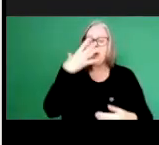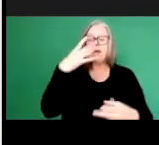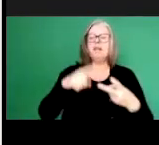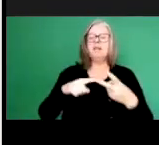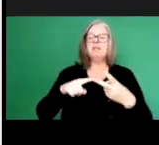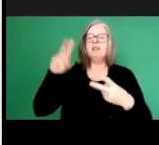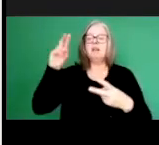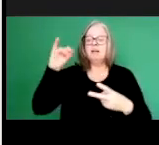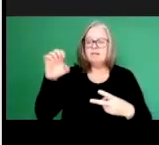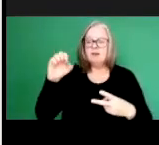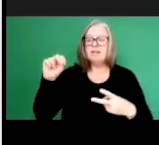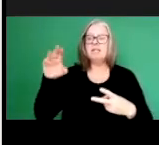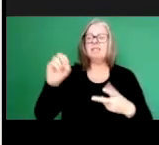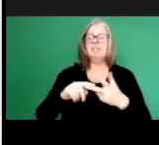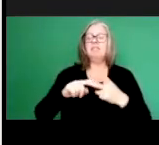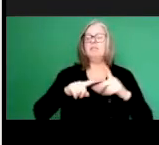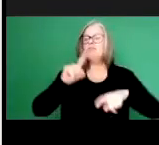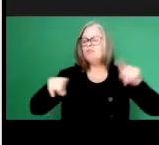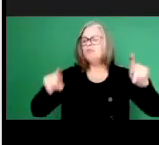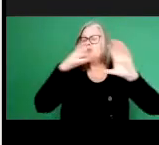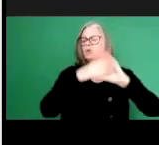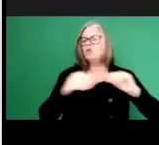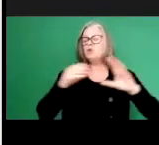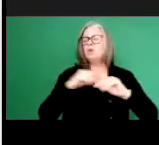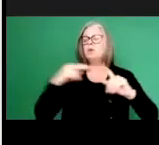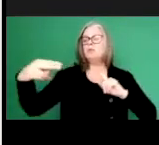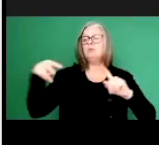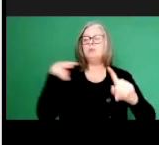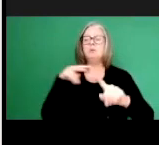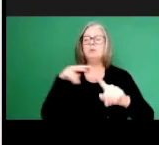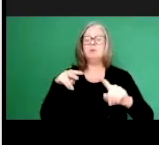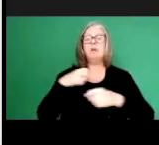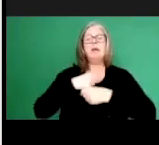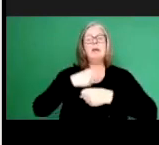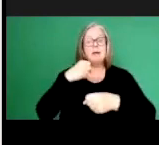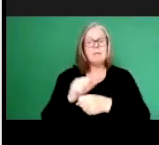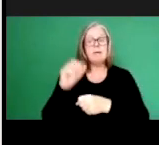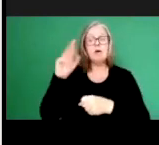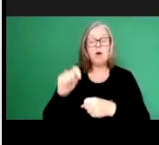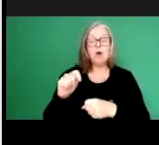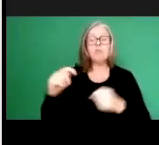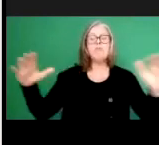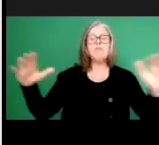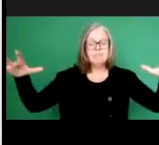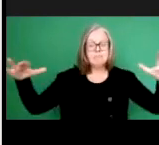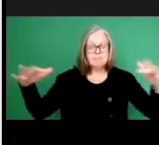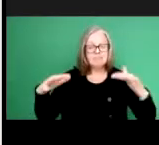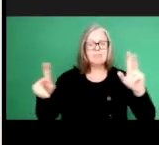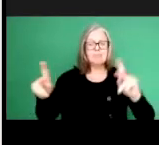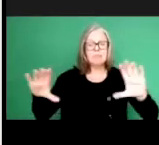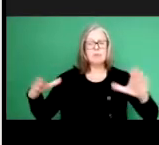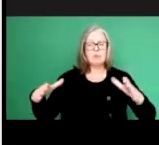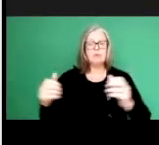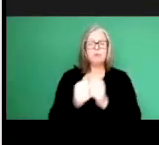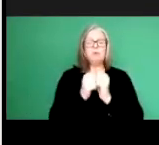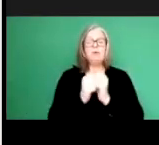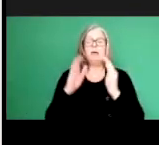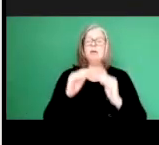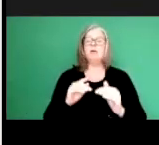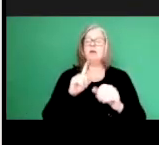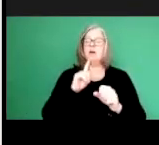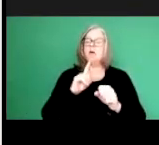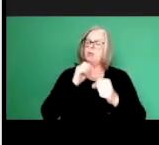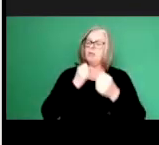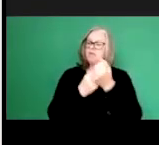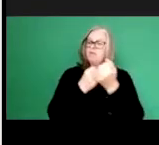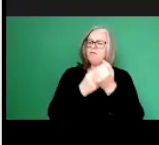perspectives. They make art. They bring people together. They are affirming in protests in an